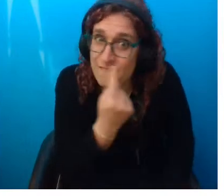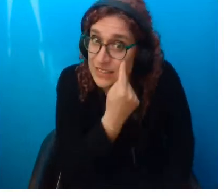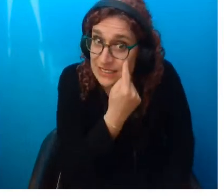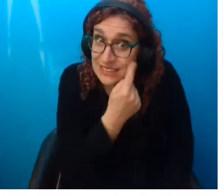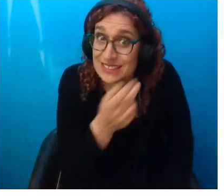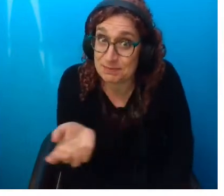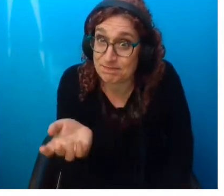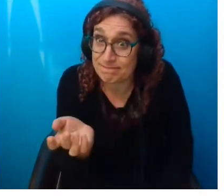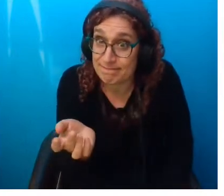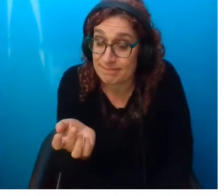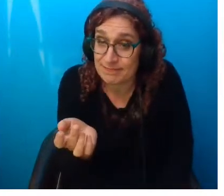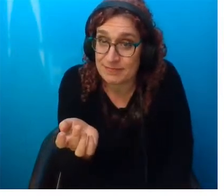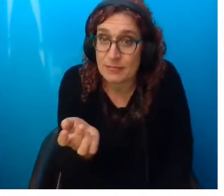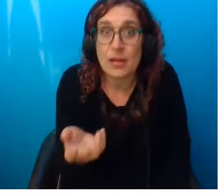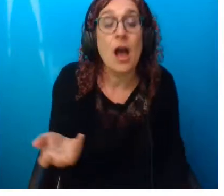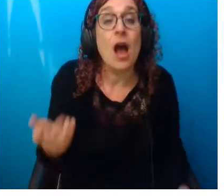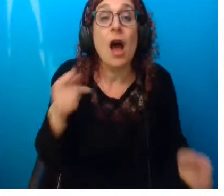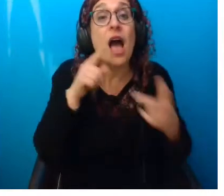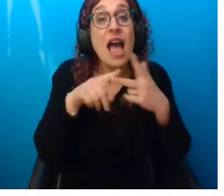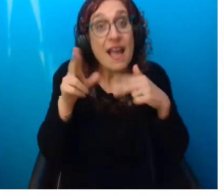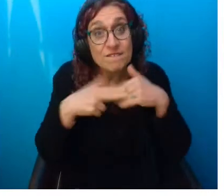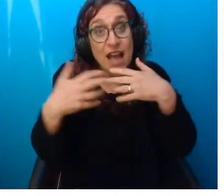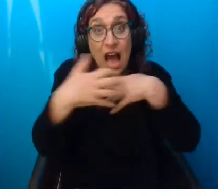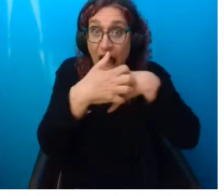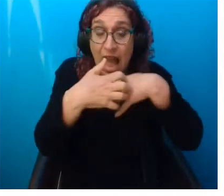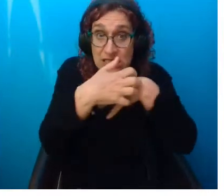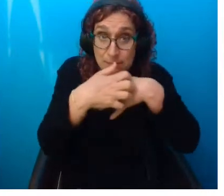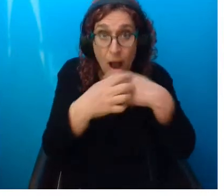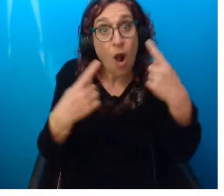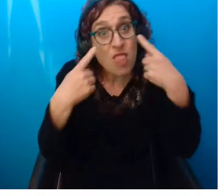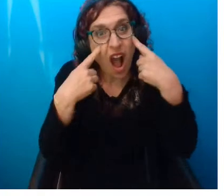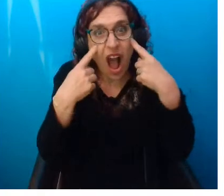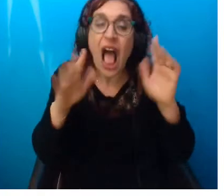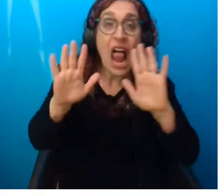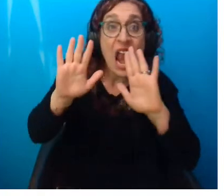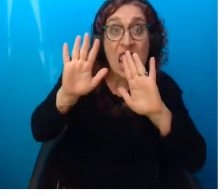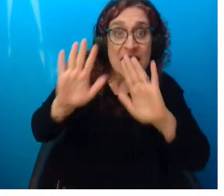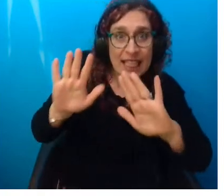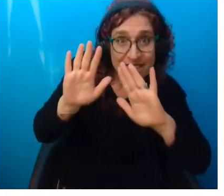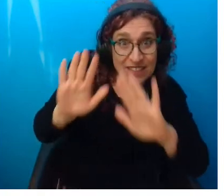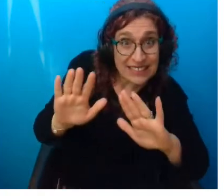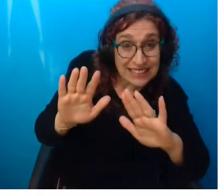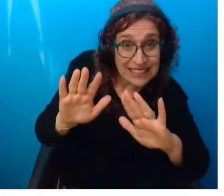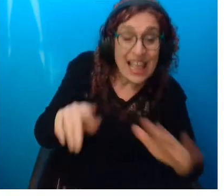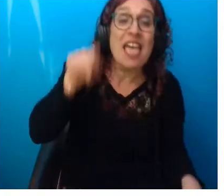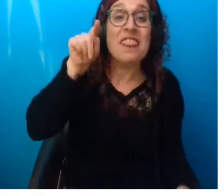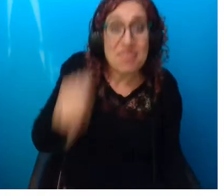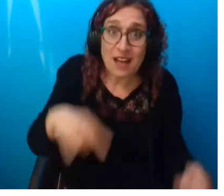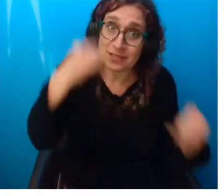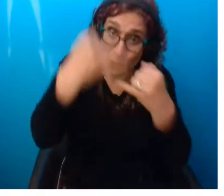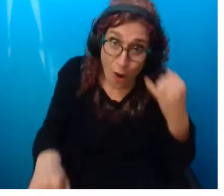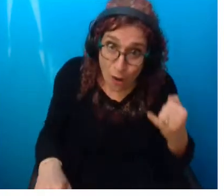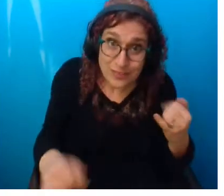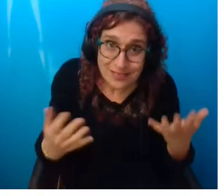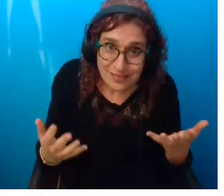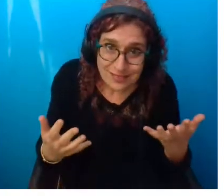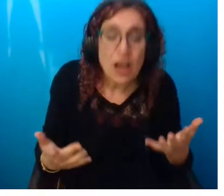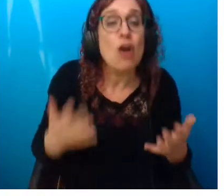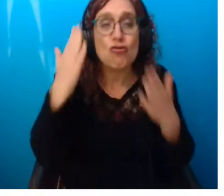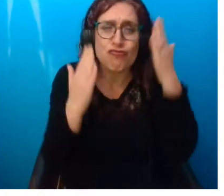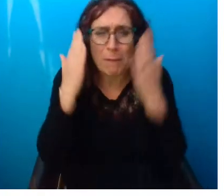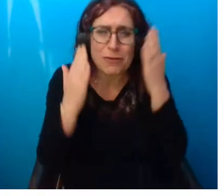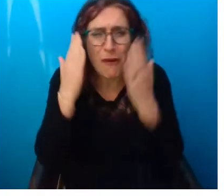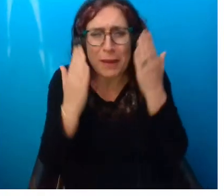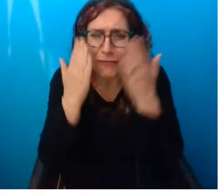Leaving eczema untreated around the eyes, I should say, and that constant rubbing can cause keratoconus, which actually is